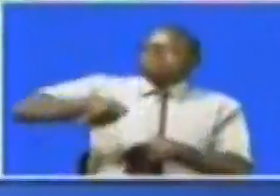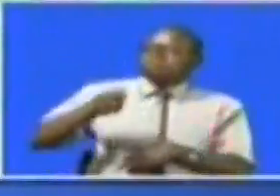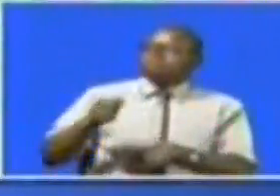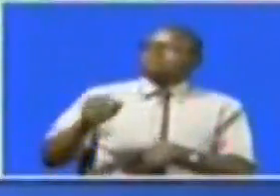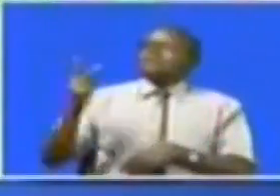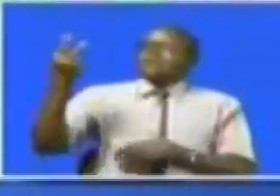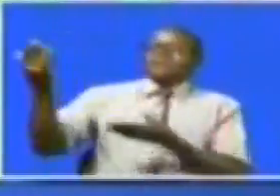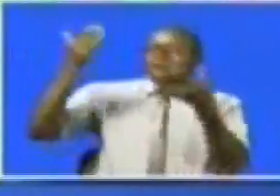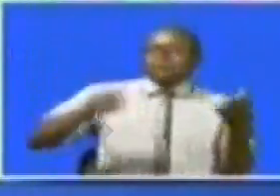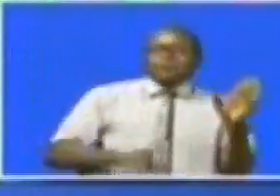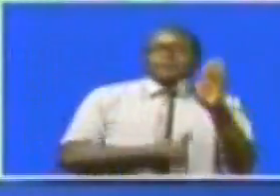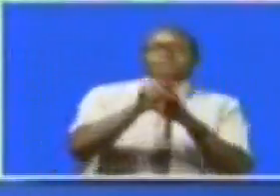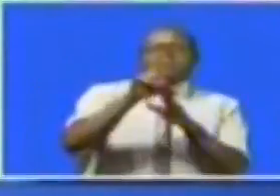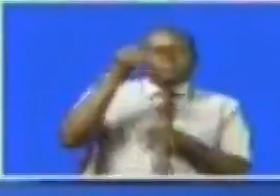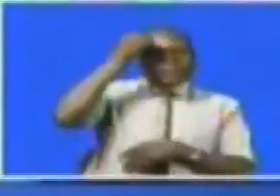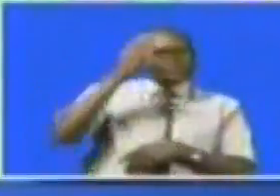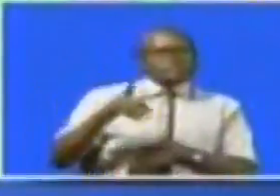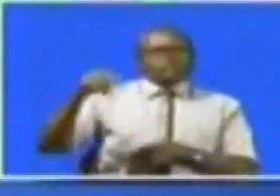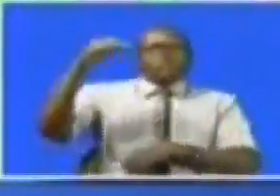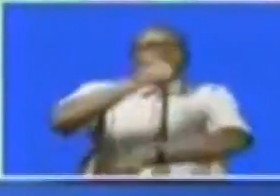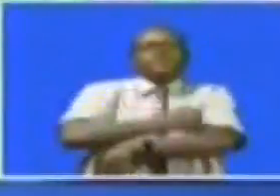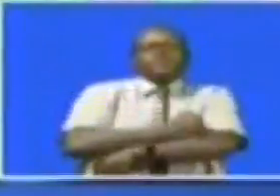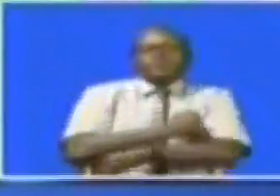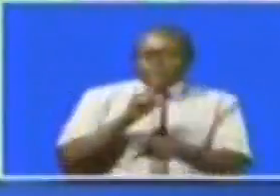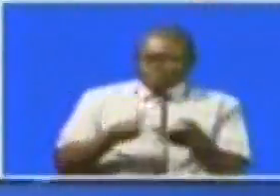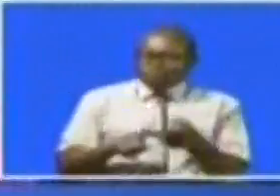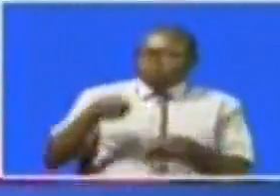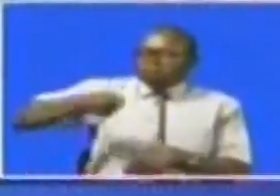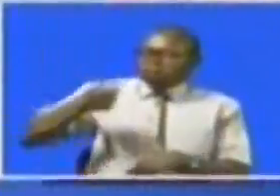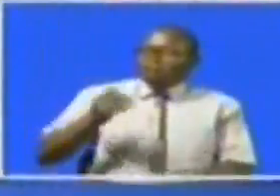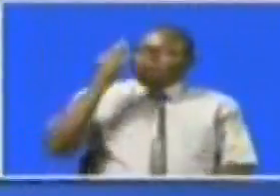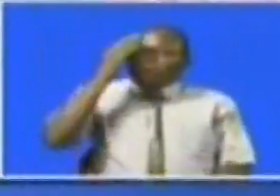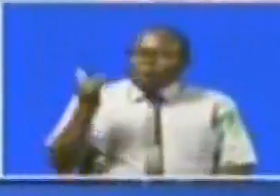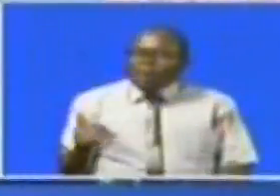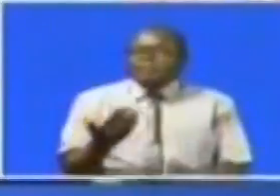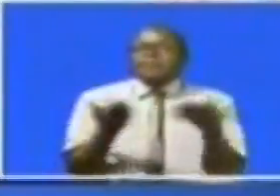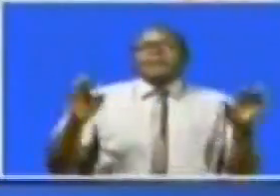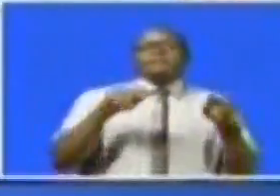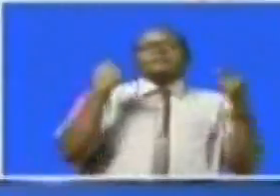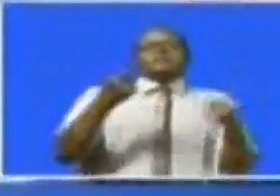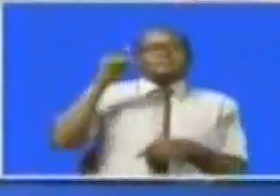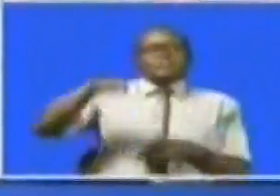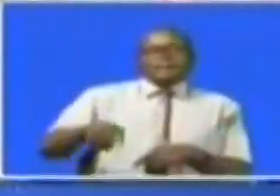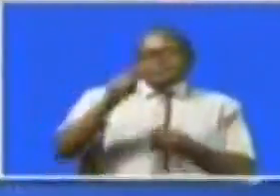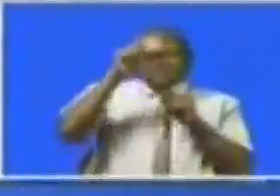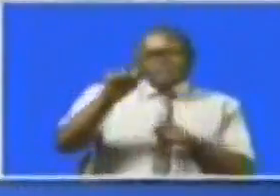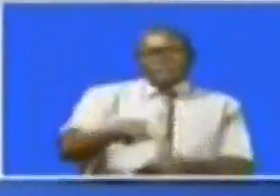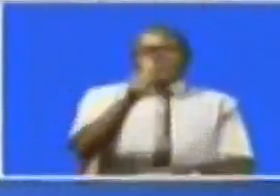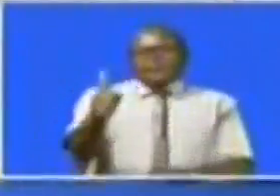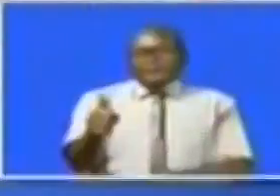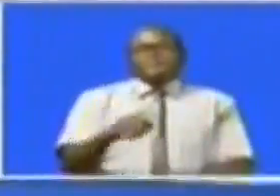tulete maendeleo watoto wasome. Tulienda handshake ndio kila jamii iheshimu jamii ile